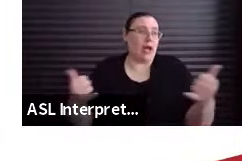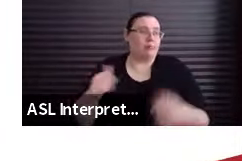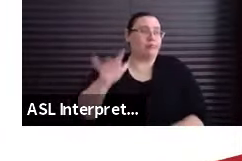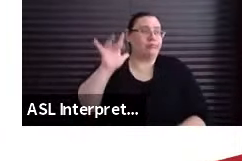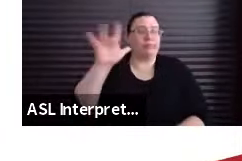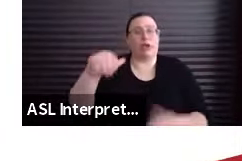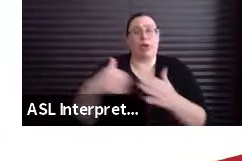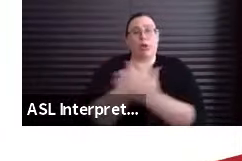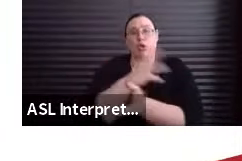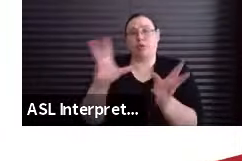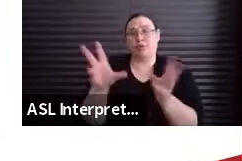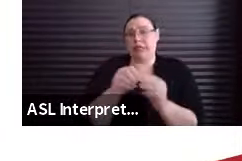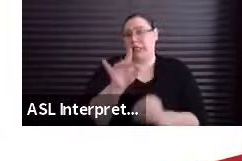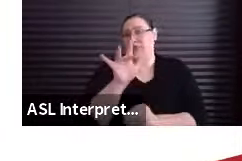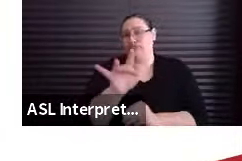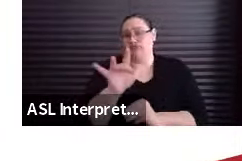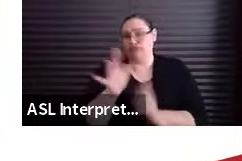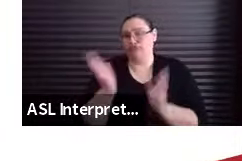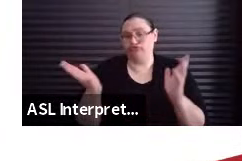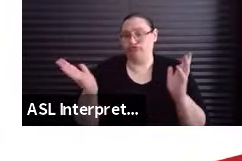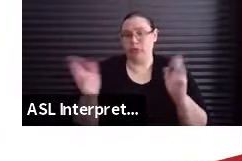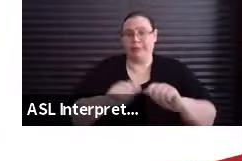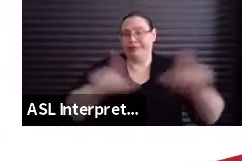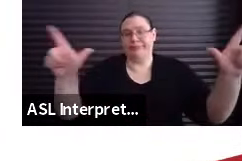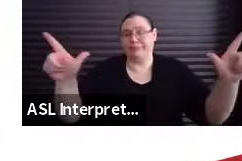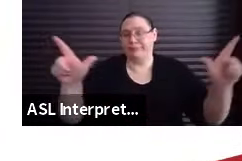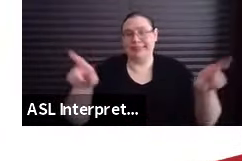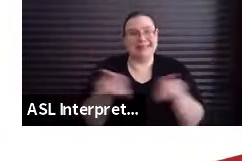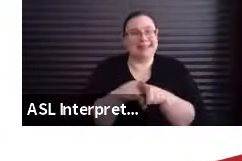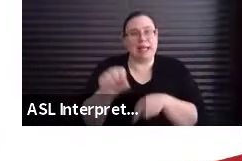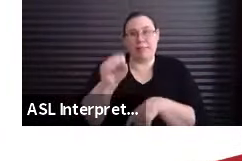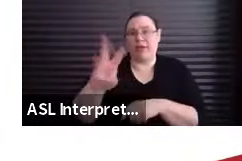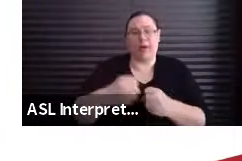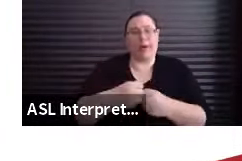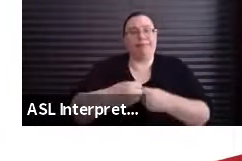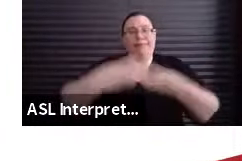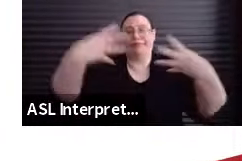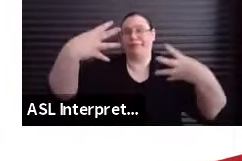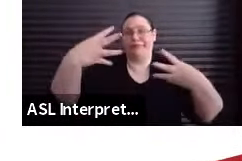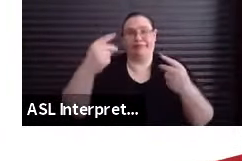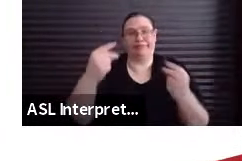meeting button, and the Zoom software will initiate a meeting right then and there.